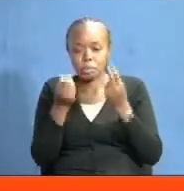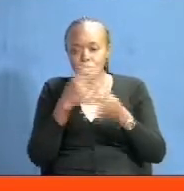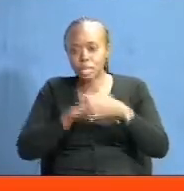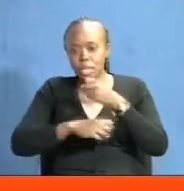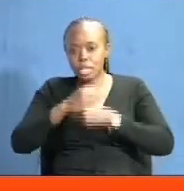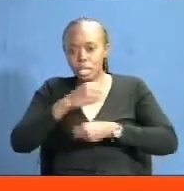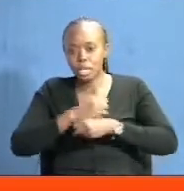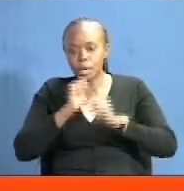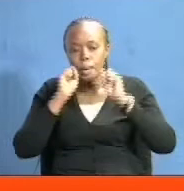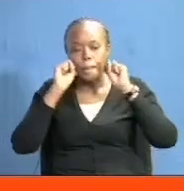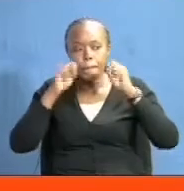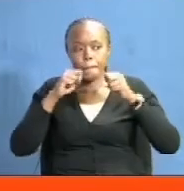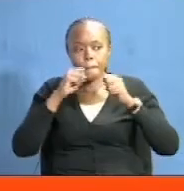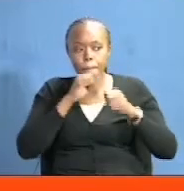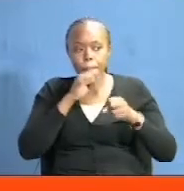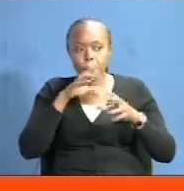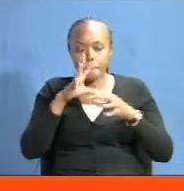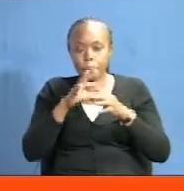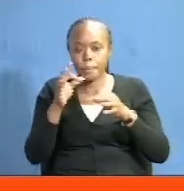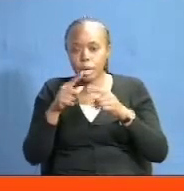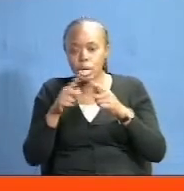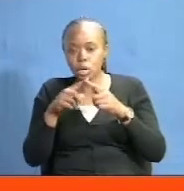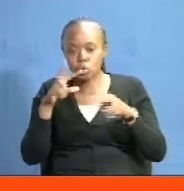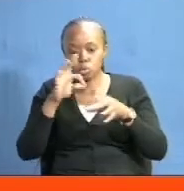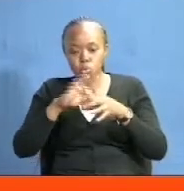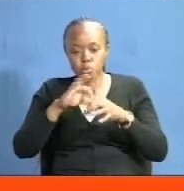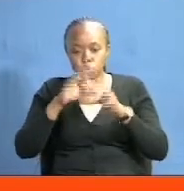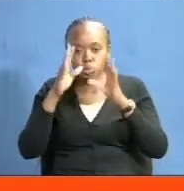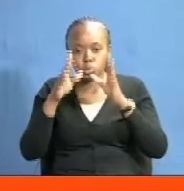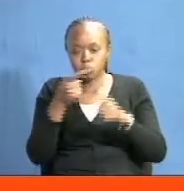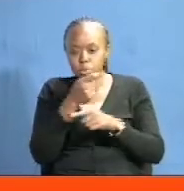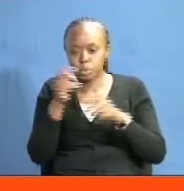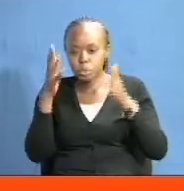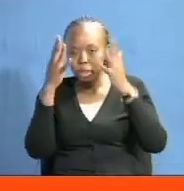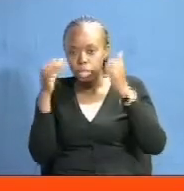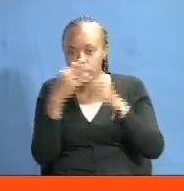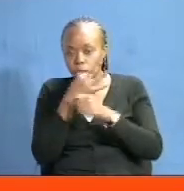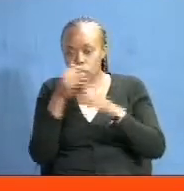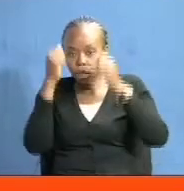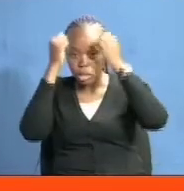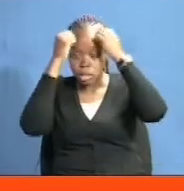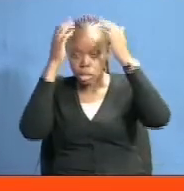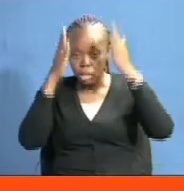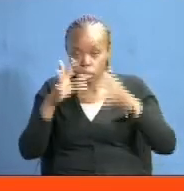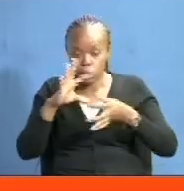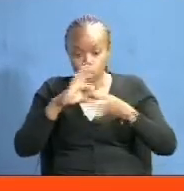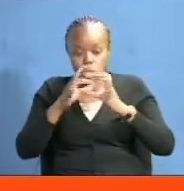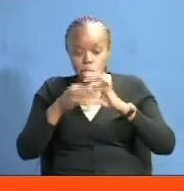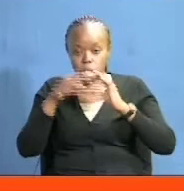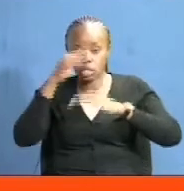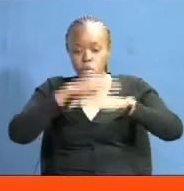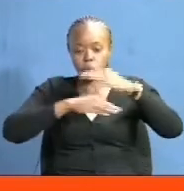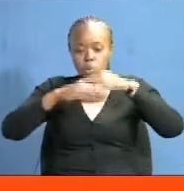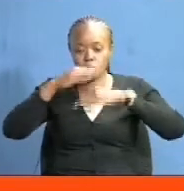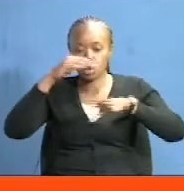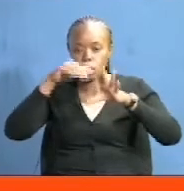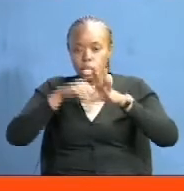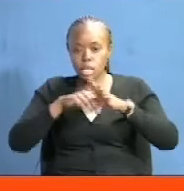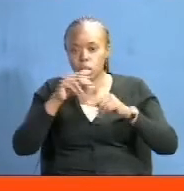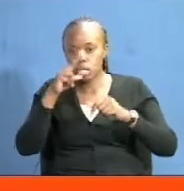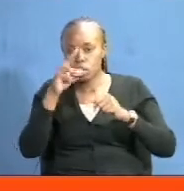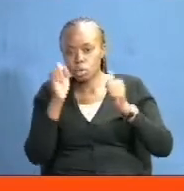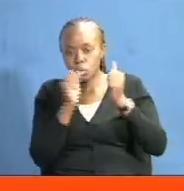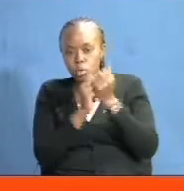possible youths register to be voters. The current crop of students joined university in 2018, the current 4th